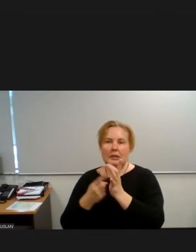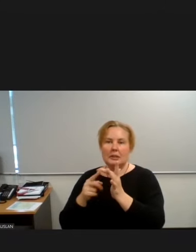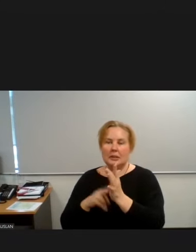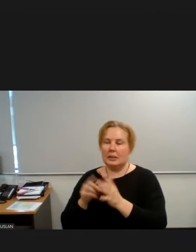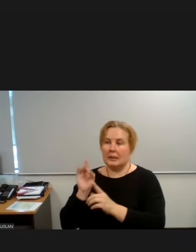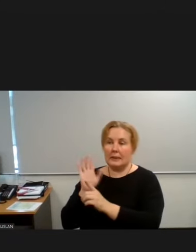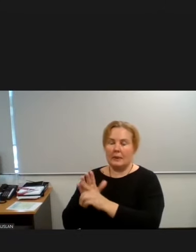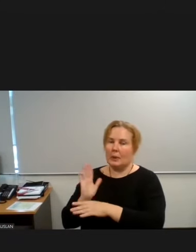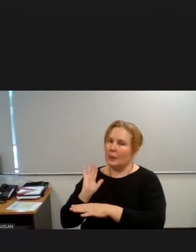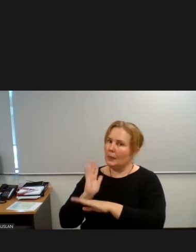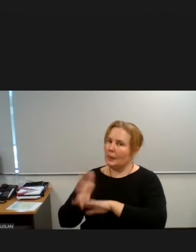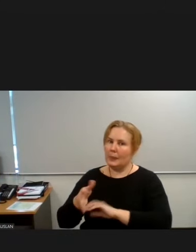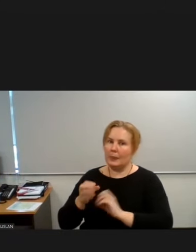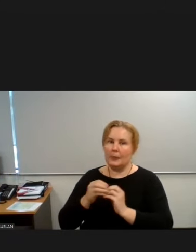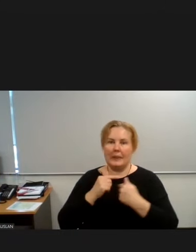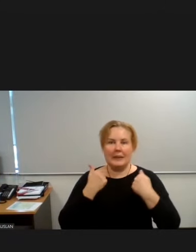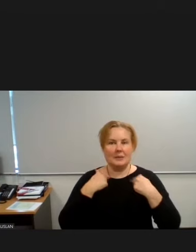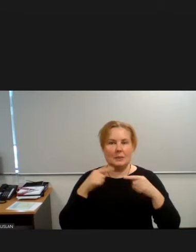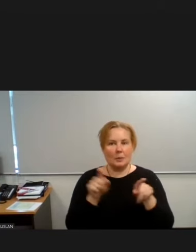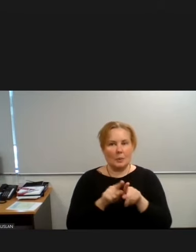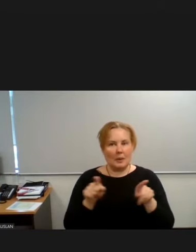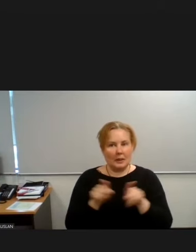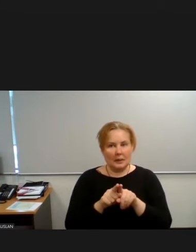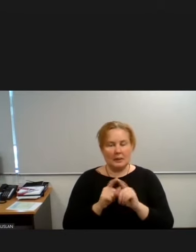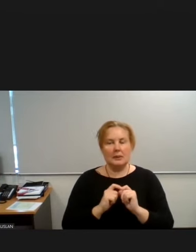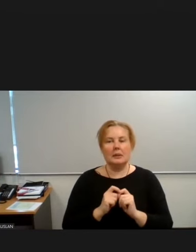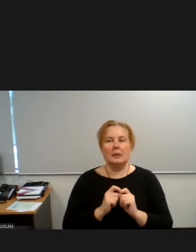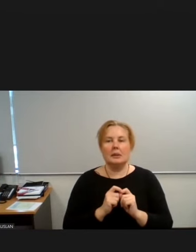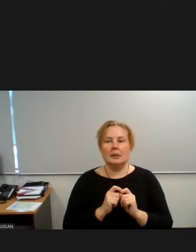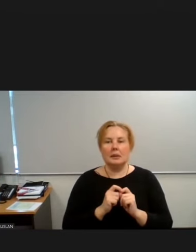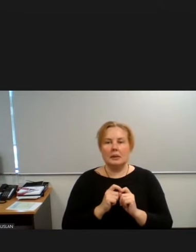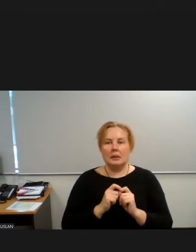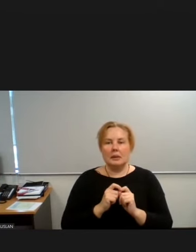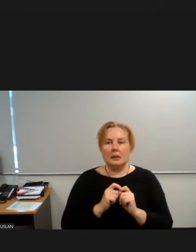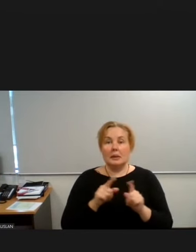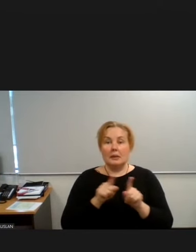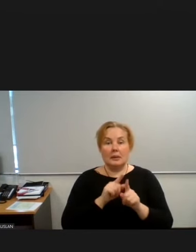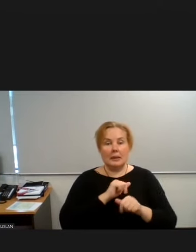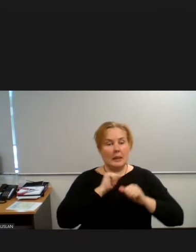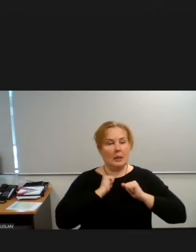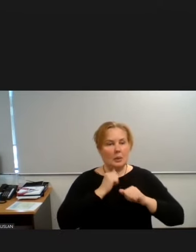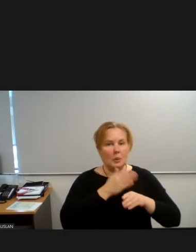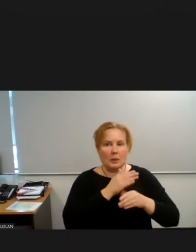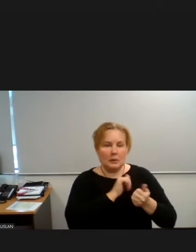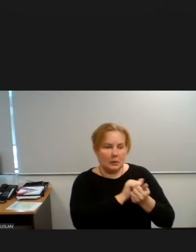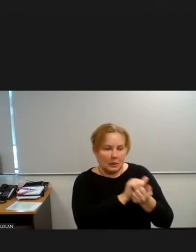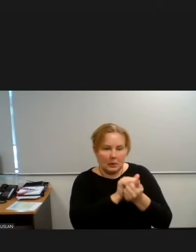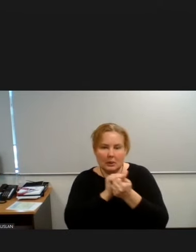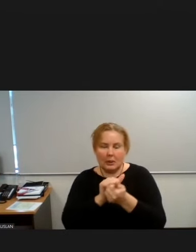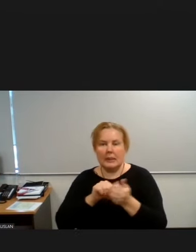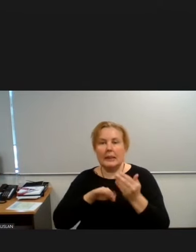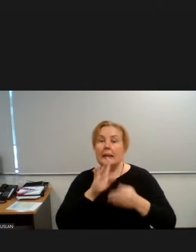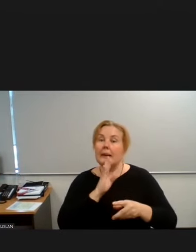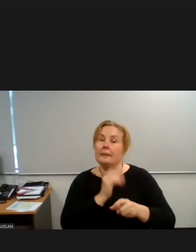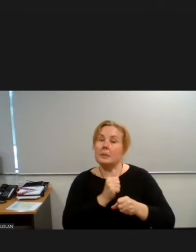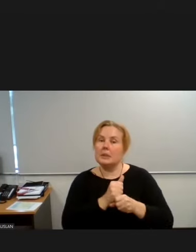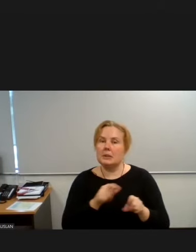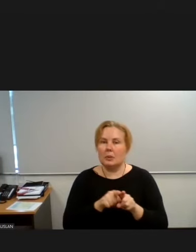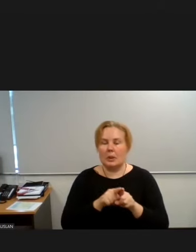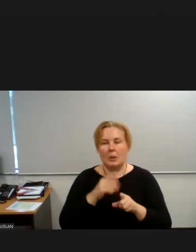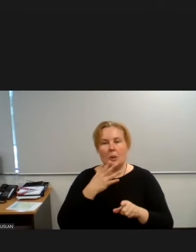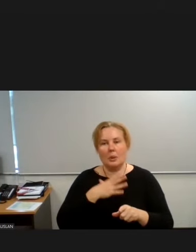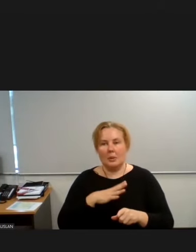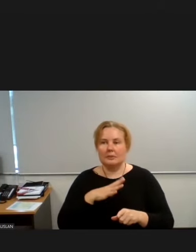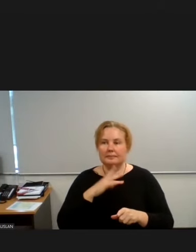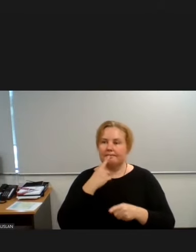work with us in particular as well, as well as to our colleagues more broadly in government as well. I particularly like to give a big shout out to